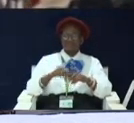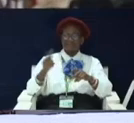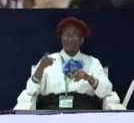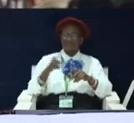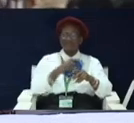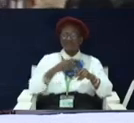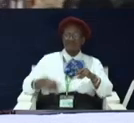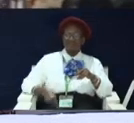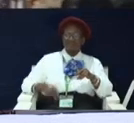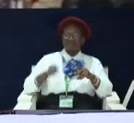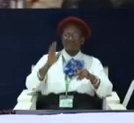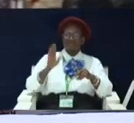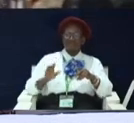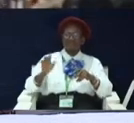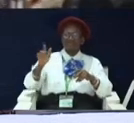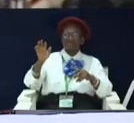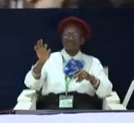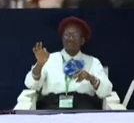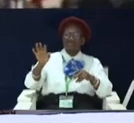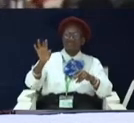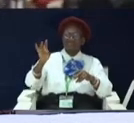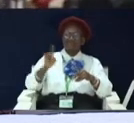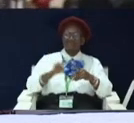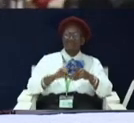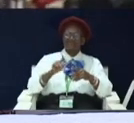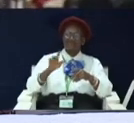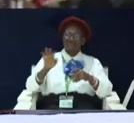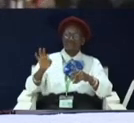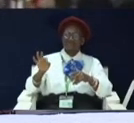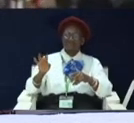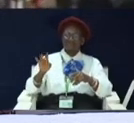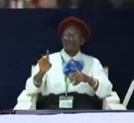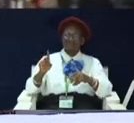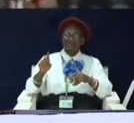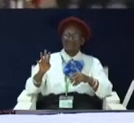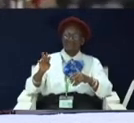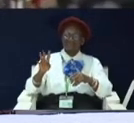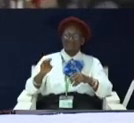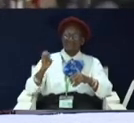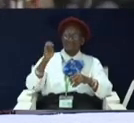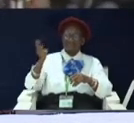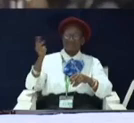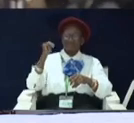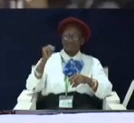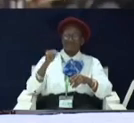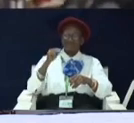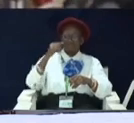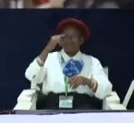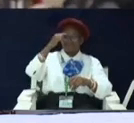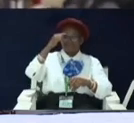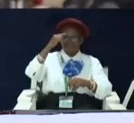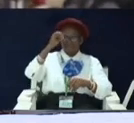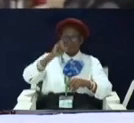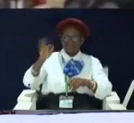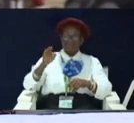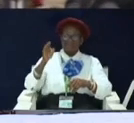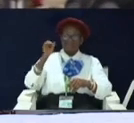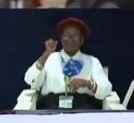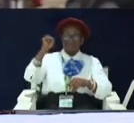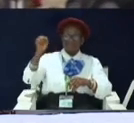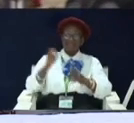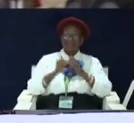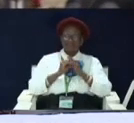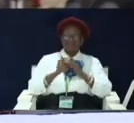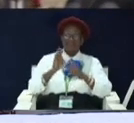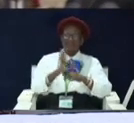24. Oba keji ori keji, ese ketalelogun ati ikerinlelogun. He was minding his own business. Jejere lo nlo o.